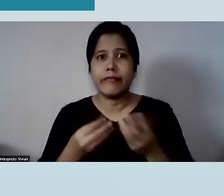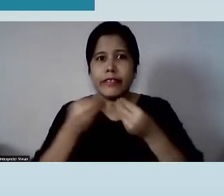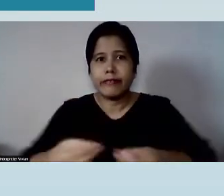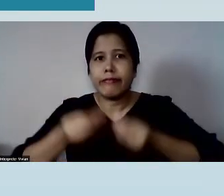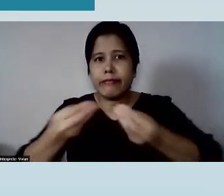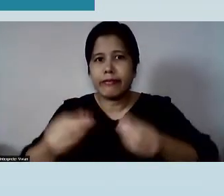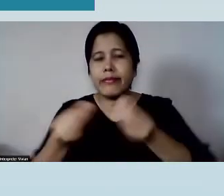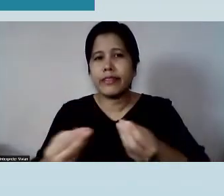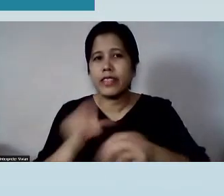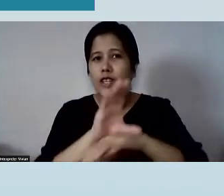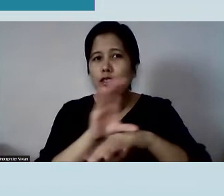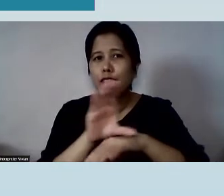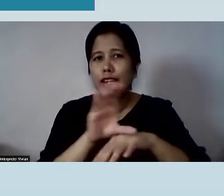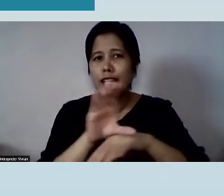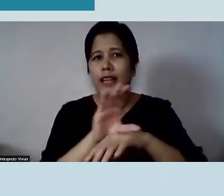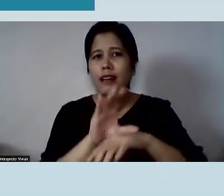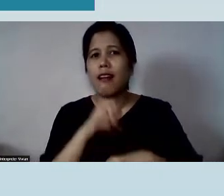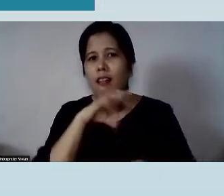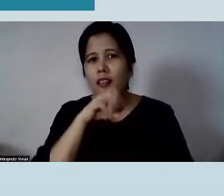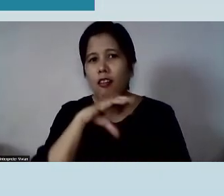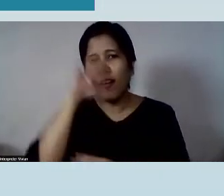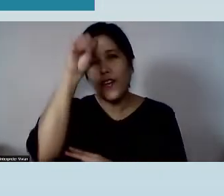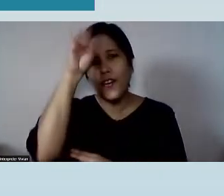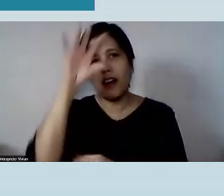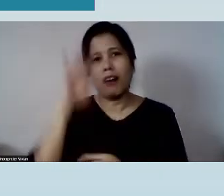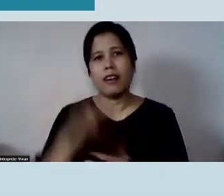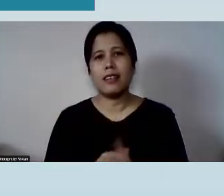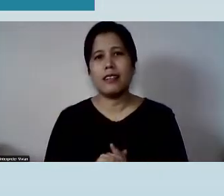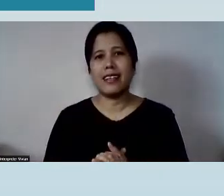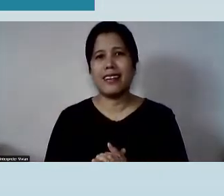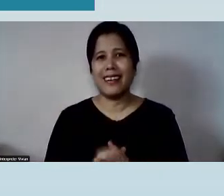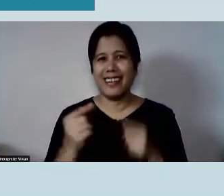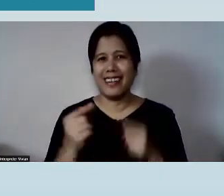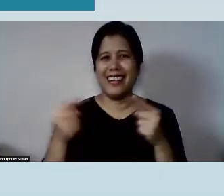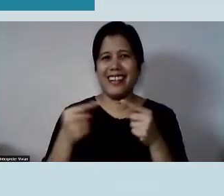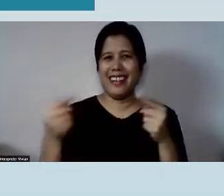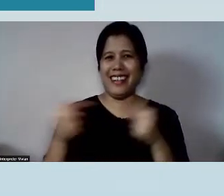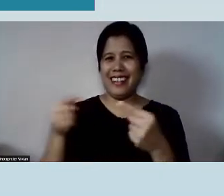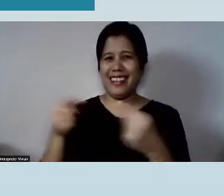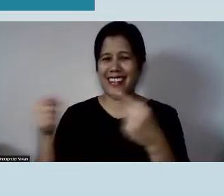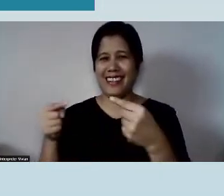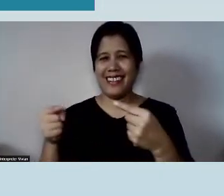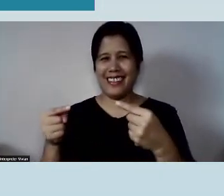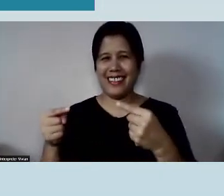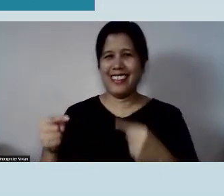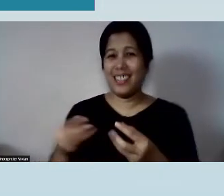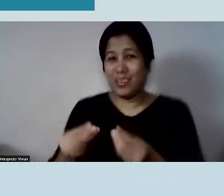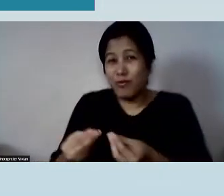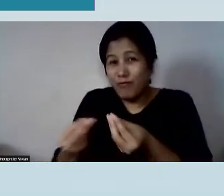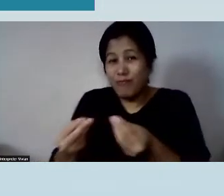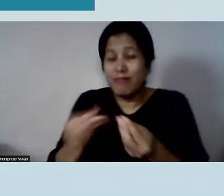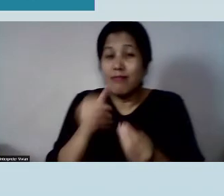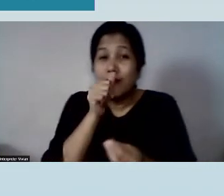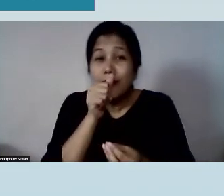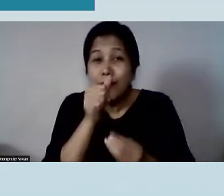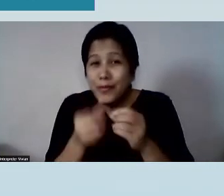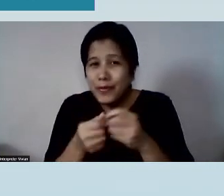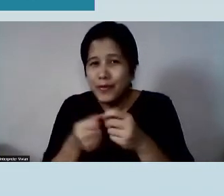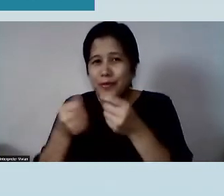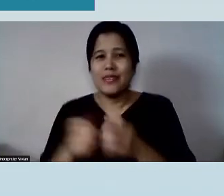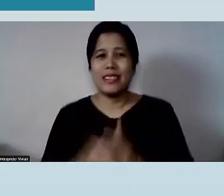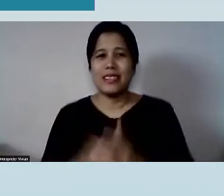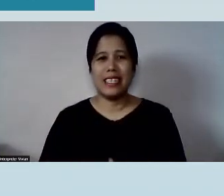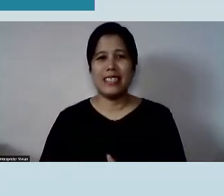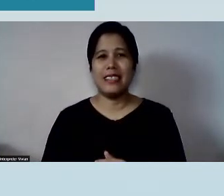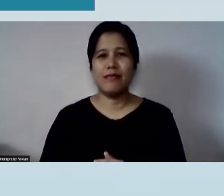lola, binigyan ng lolo, yung kalaban natin, di ba, sa pagpalaki, kasi they'll sneak it in, konti lang naman. They don't know na